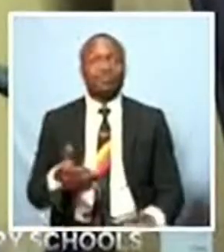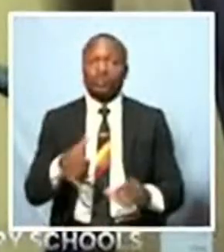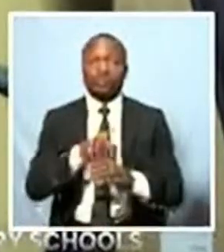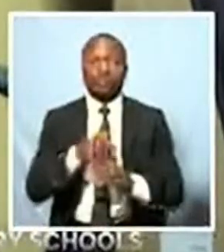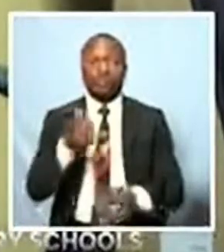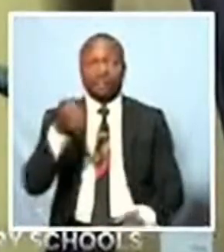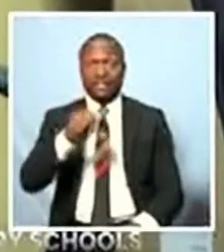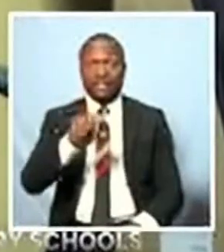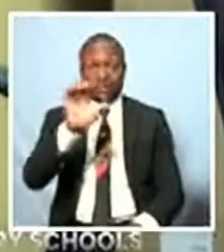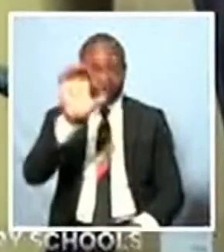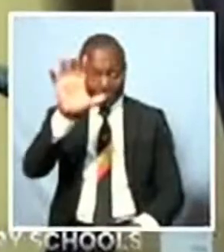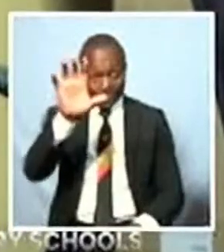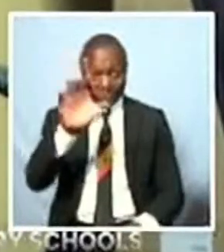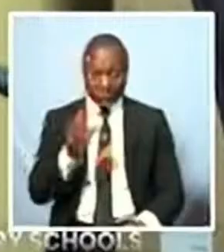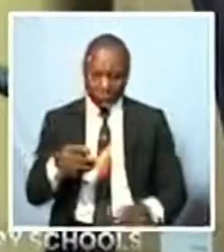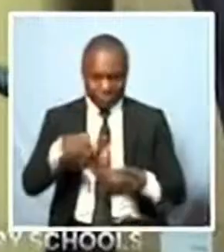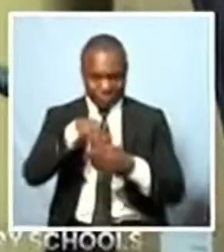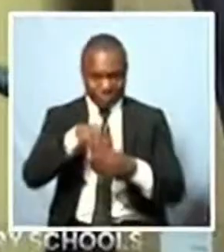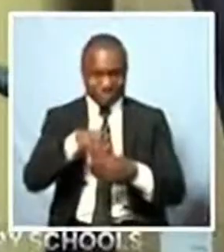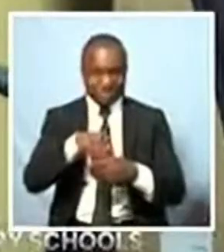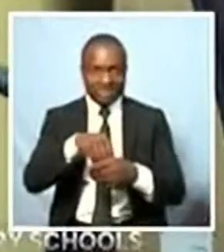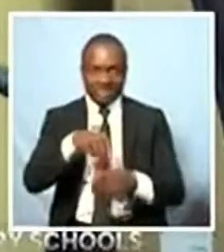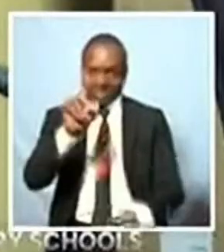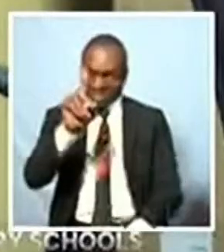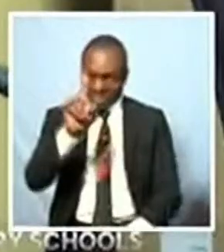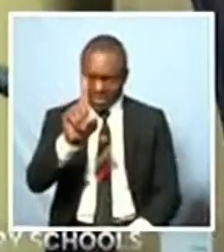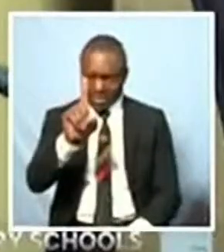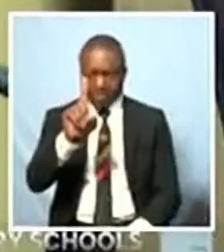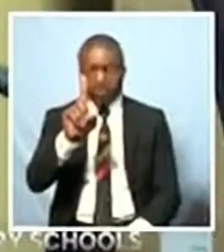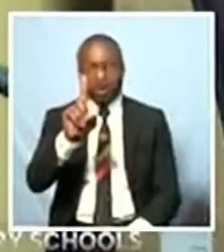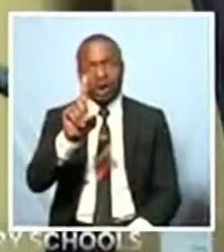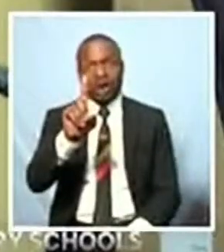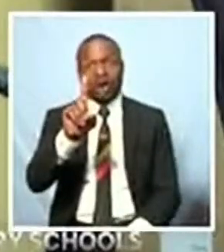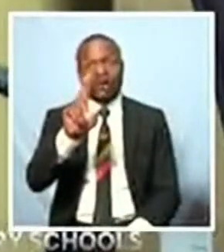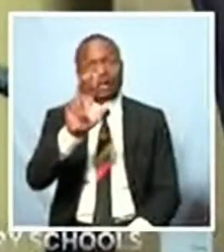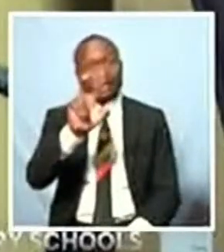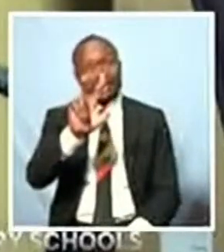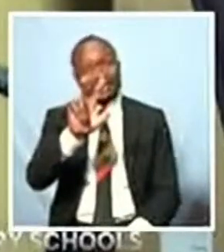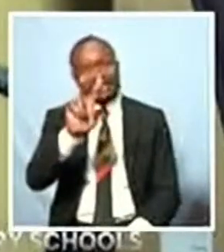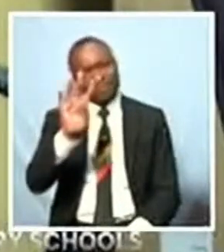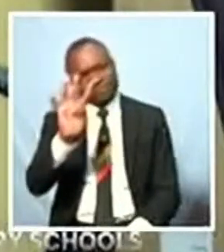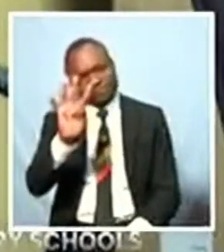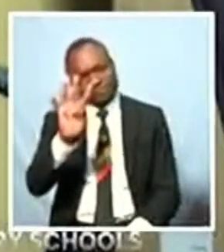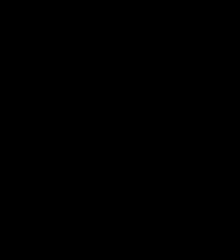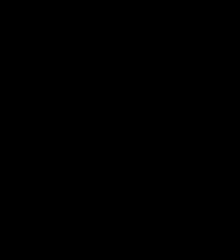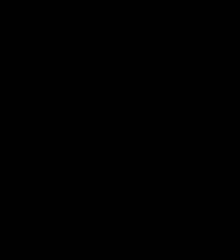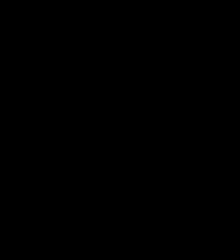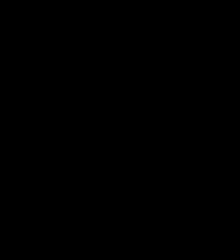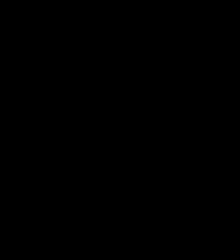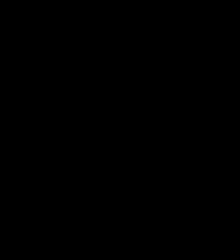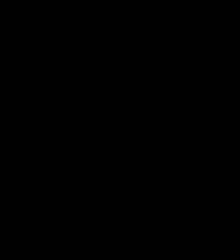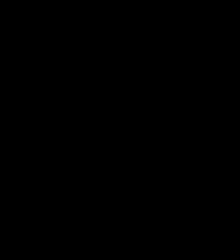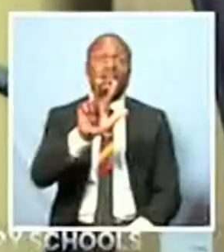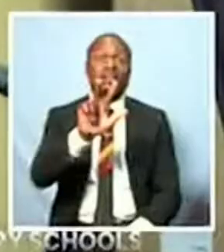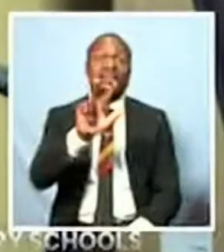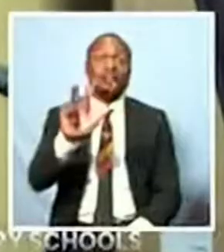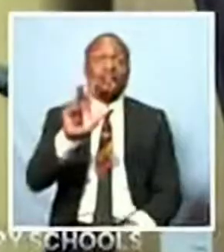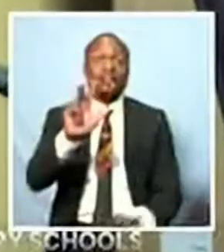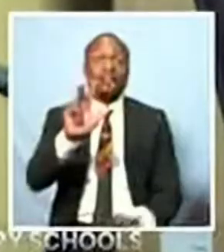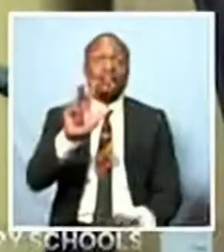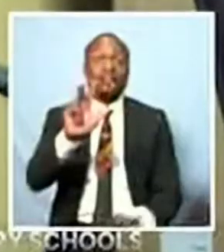the 10 provinces were covered, and close to 134, 133 teachers participated in